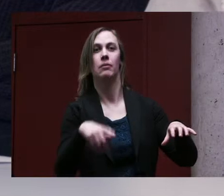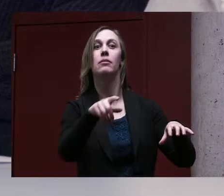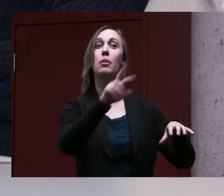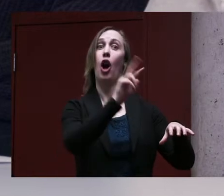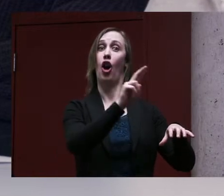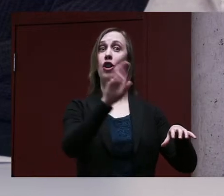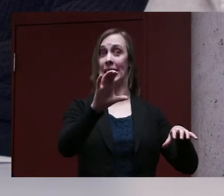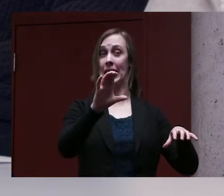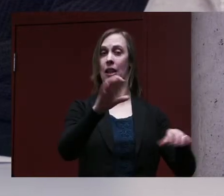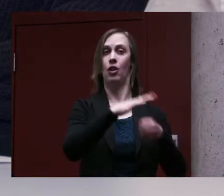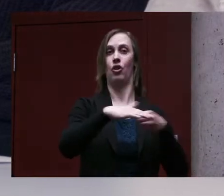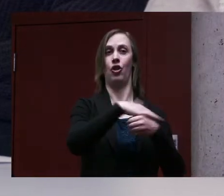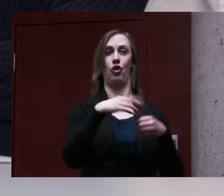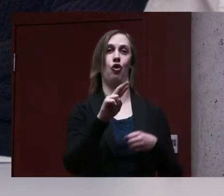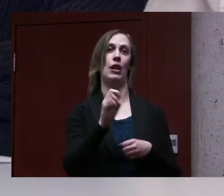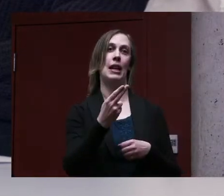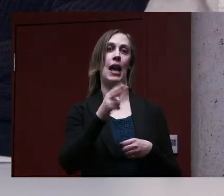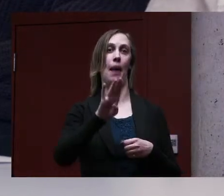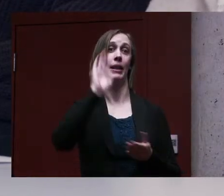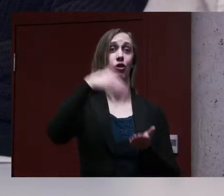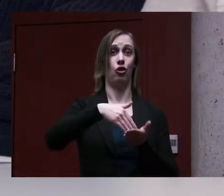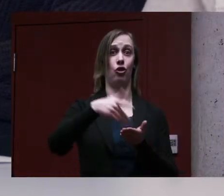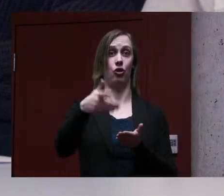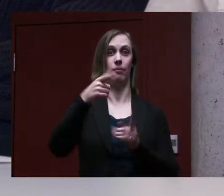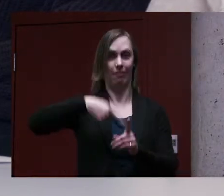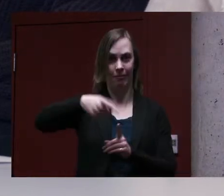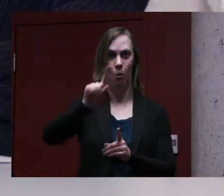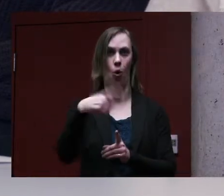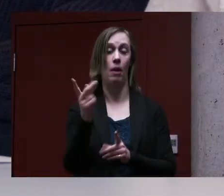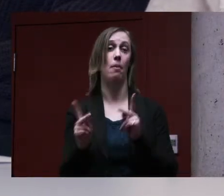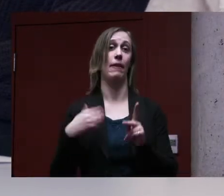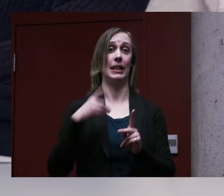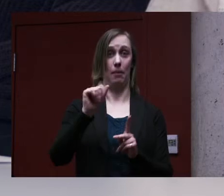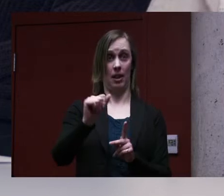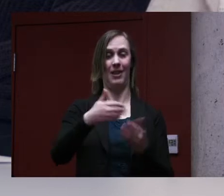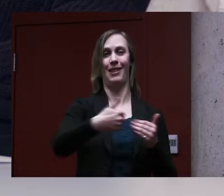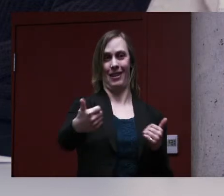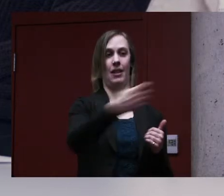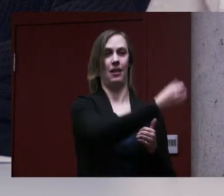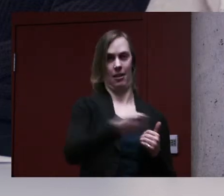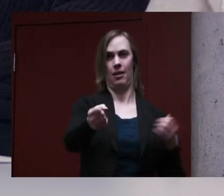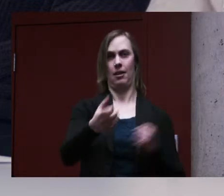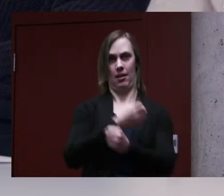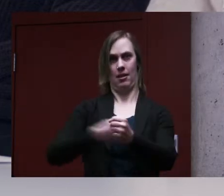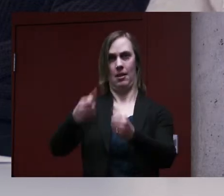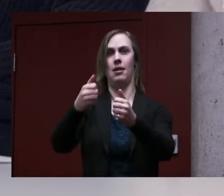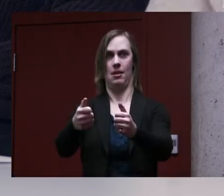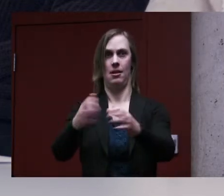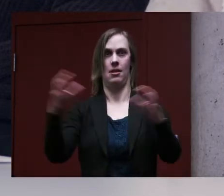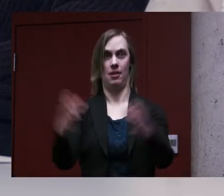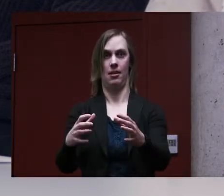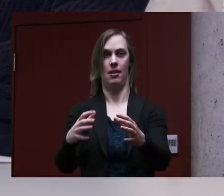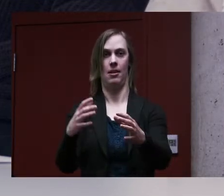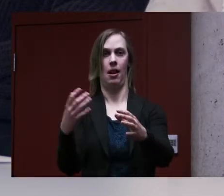RRC, which is a regional rehabilitation center exclusively for people with disabilities. It's a segregated, isolated place,